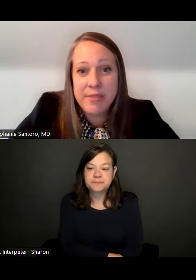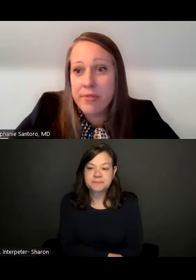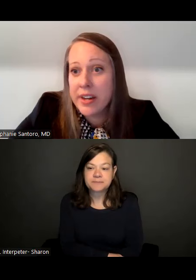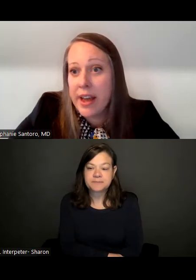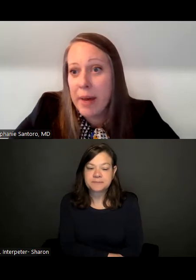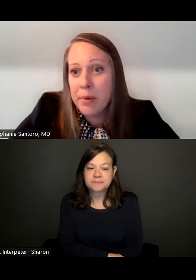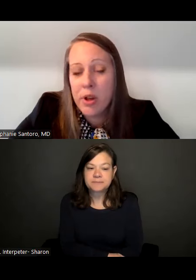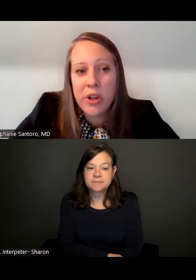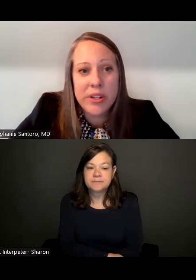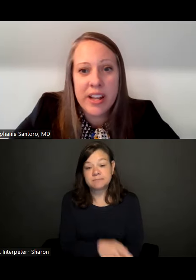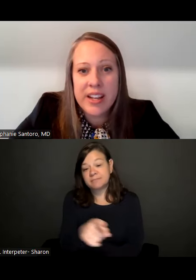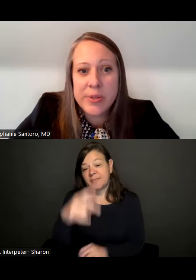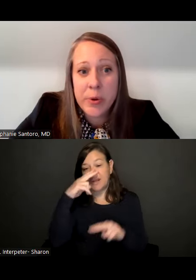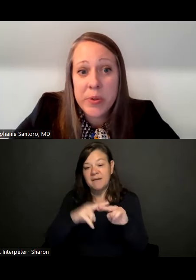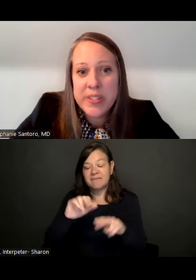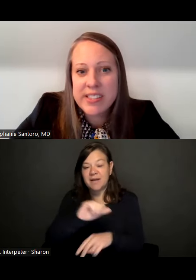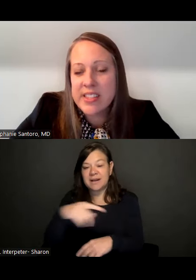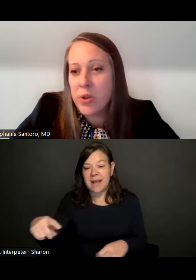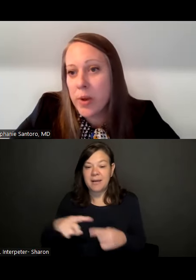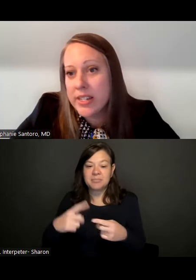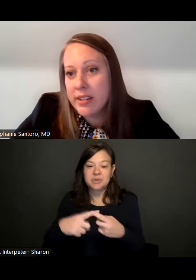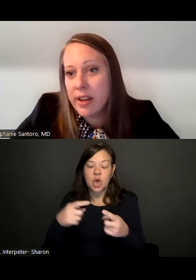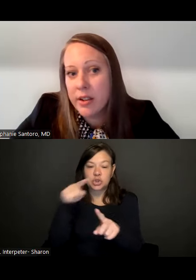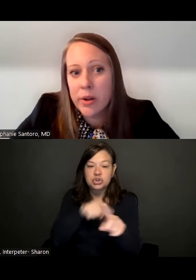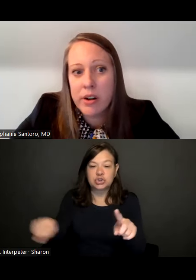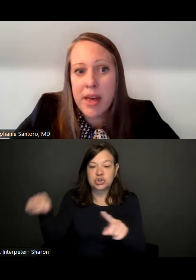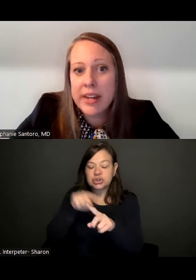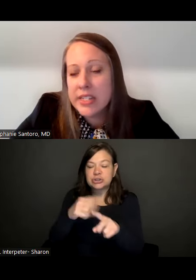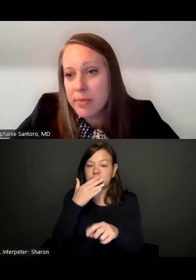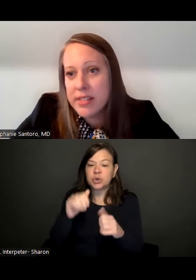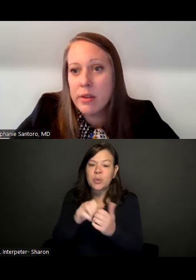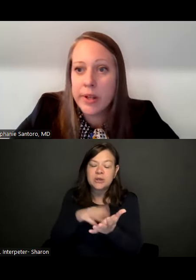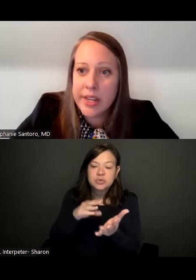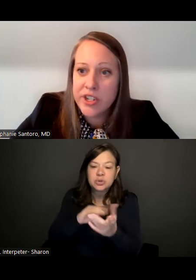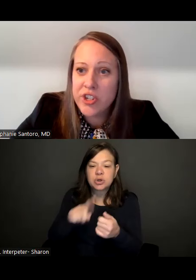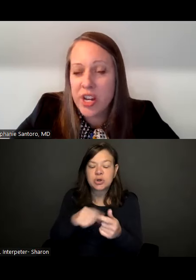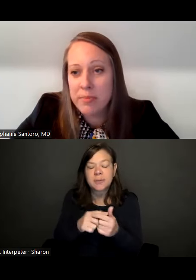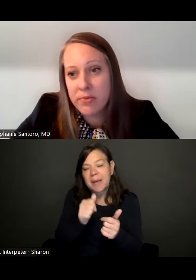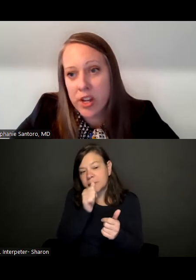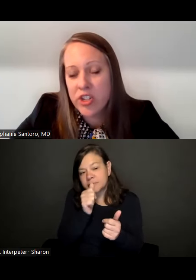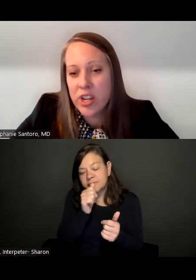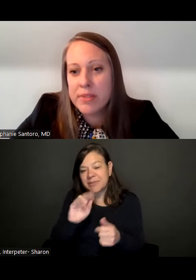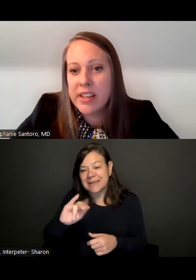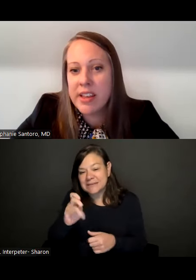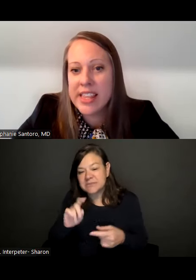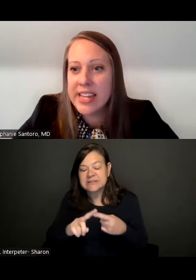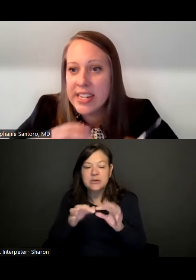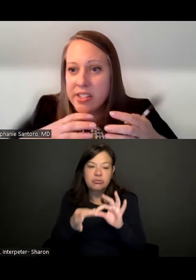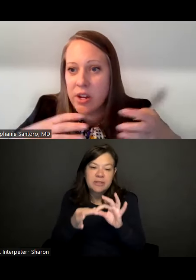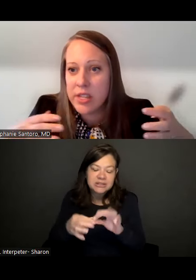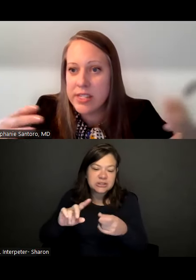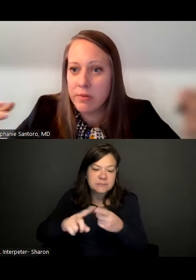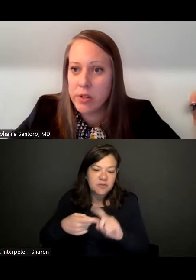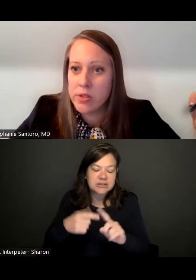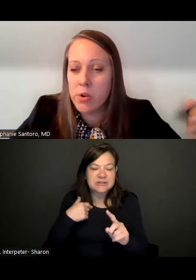This is a fun app called Circles. It's a good way to kind of learn about intimacy, relationships, friendships. And the idea